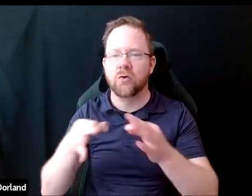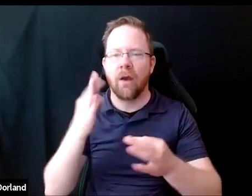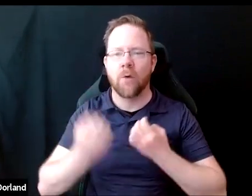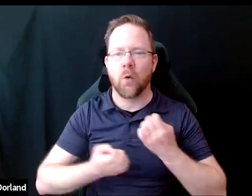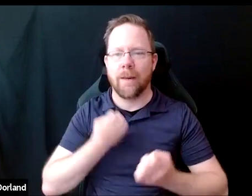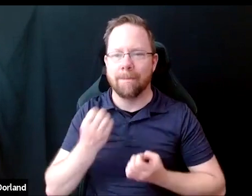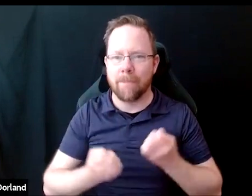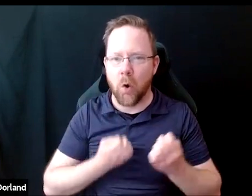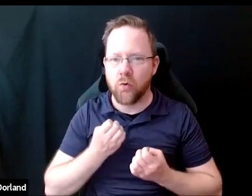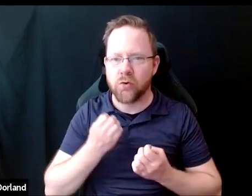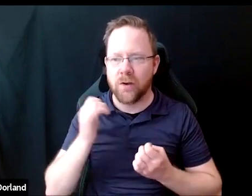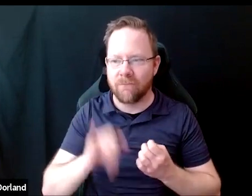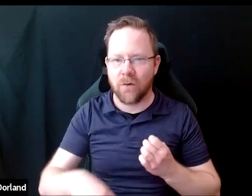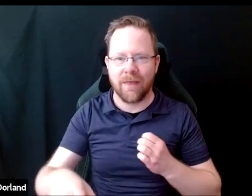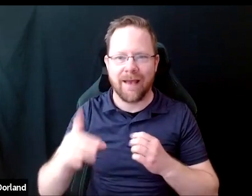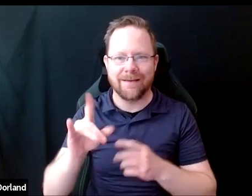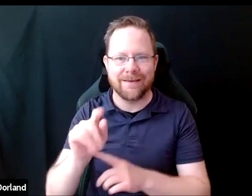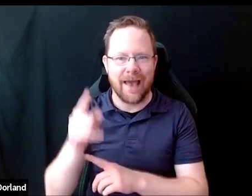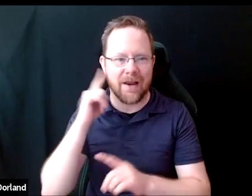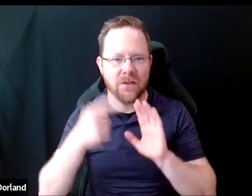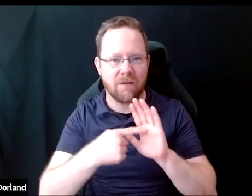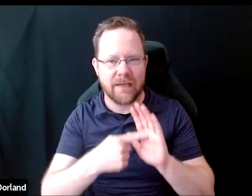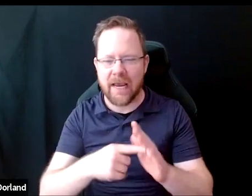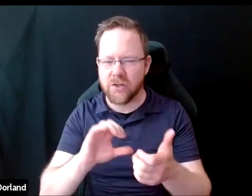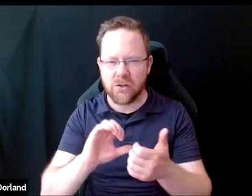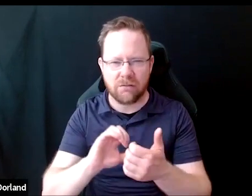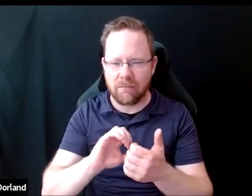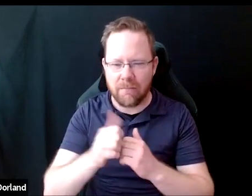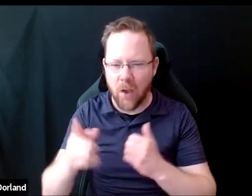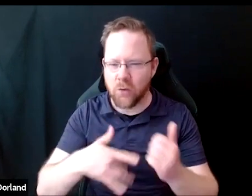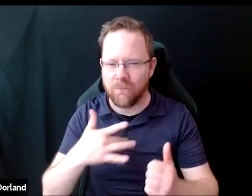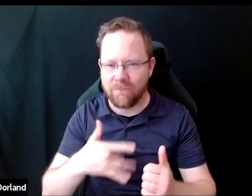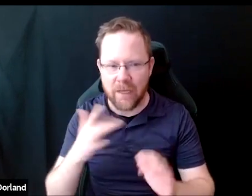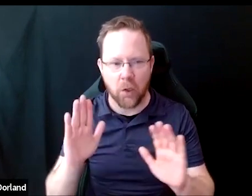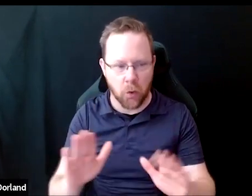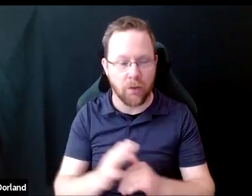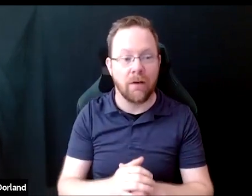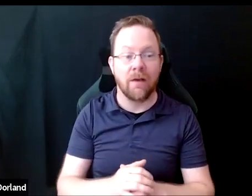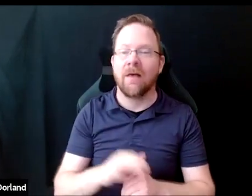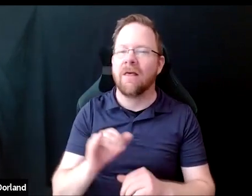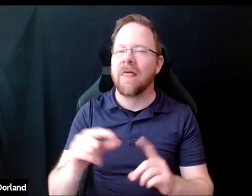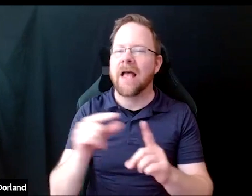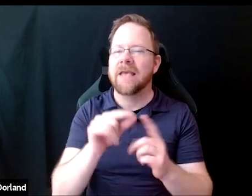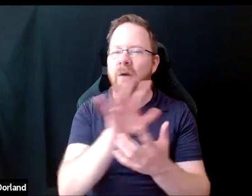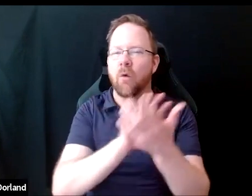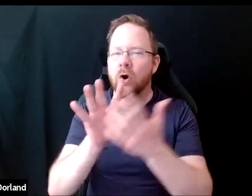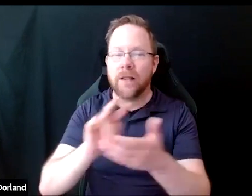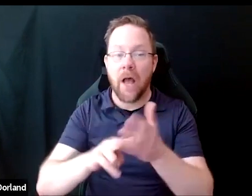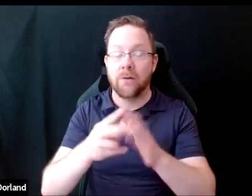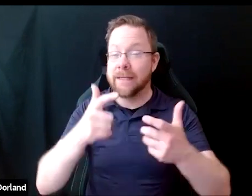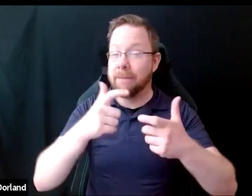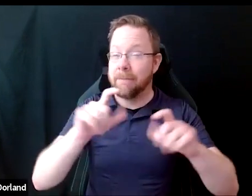to the data sonifications. This is a word cloud where larger words represent more